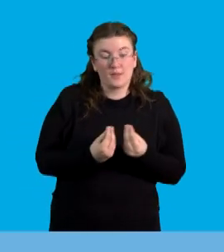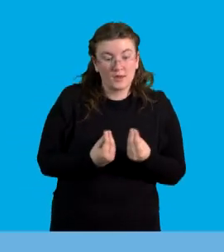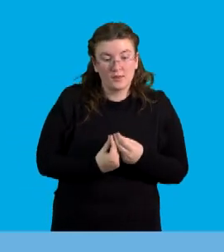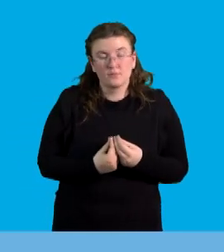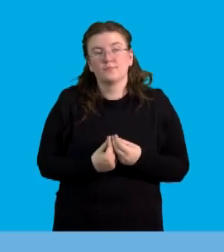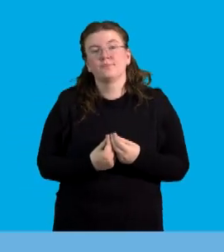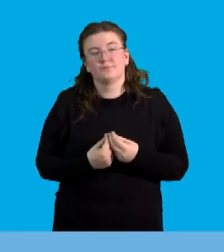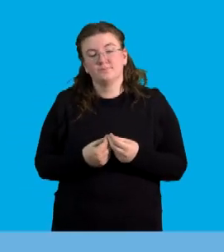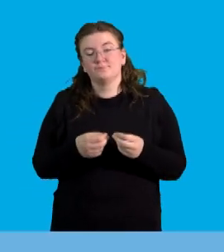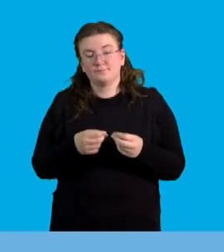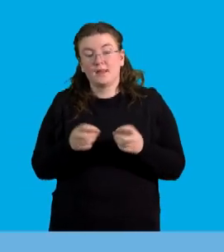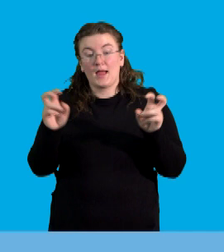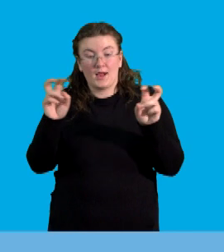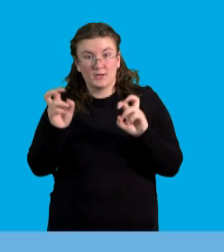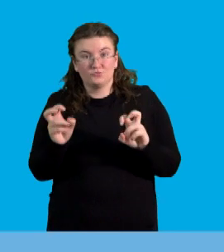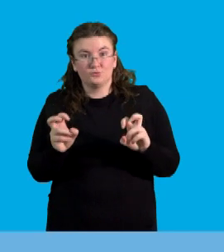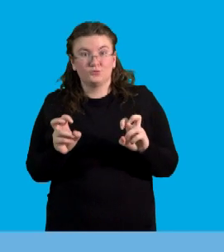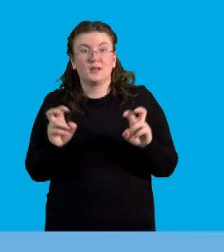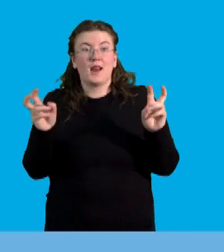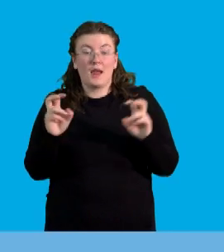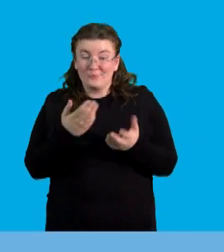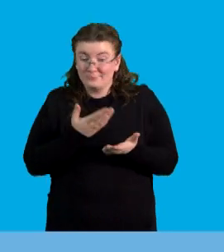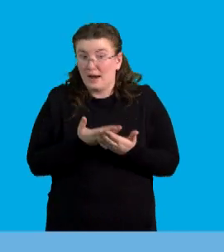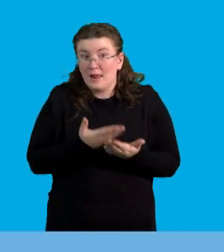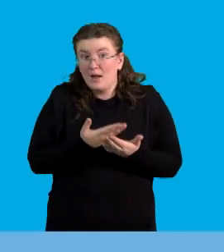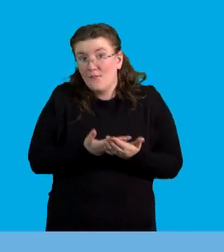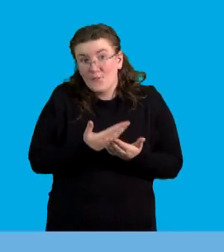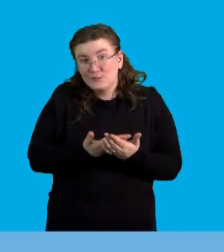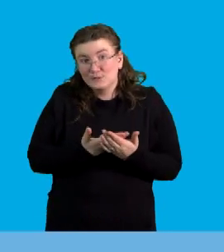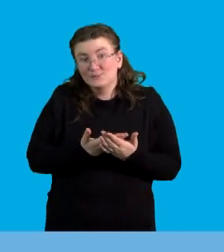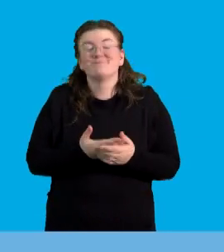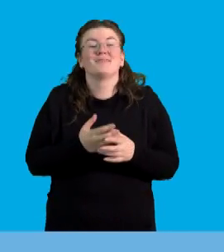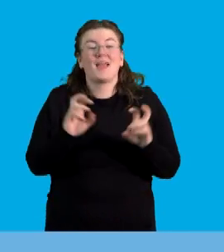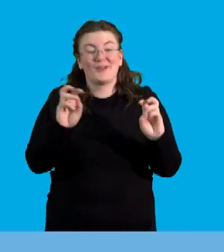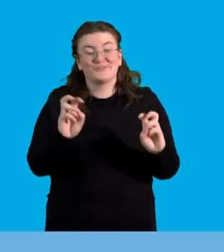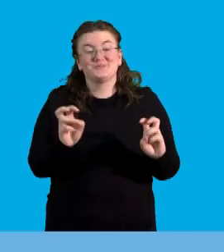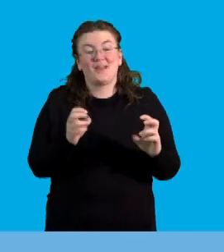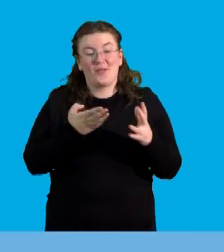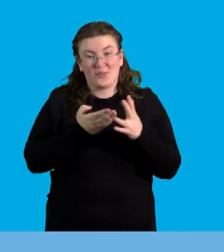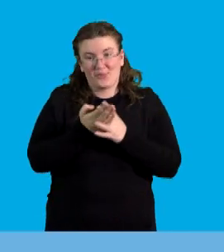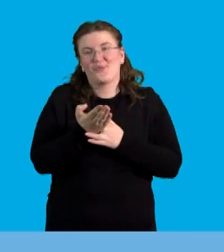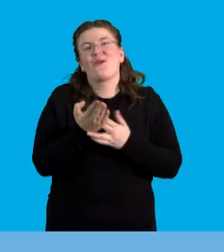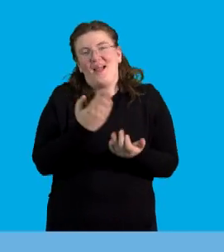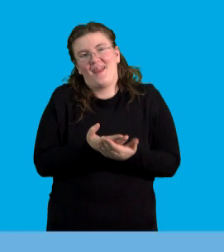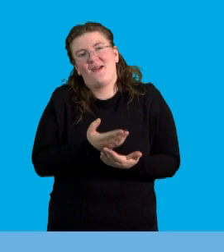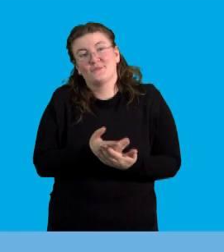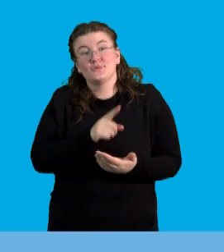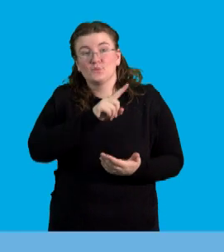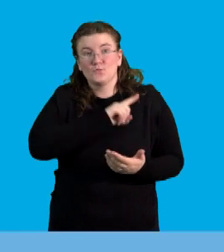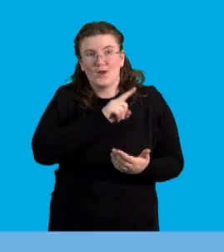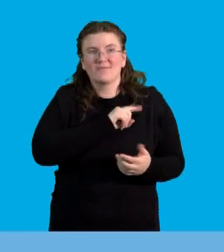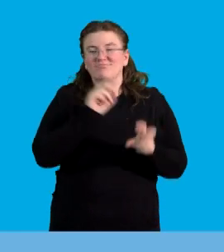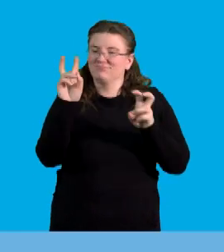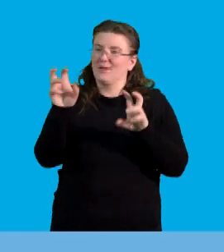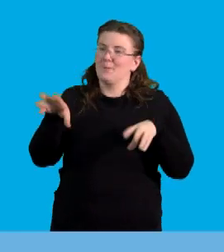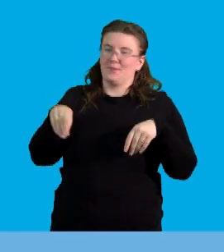substance or a material that allows, remember keyword, it allows electricity to flow through it. Why? Because